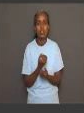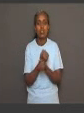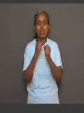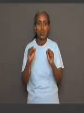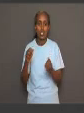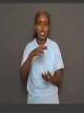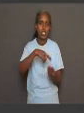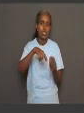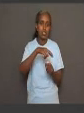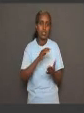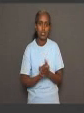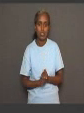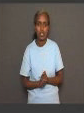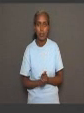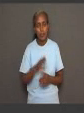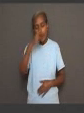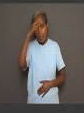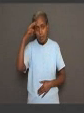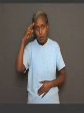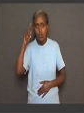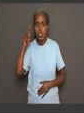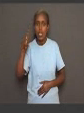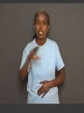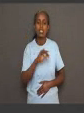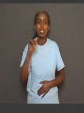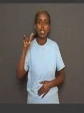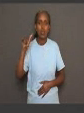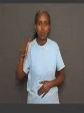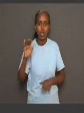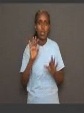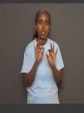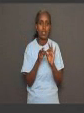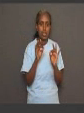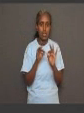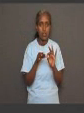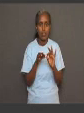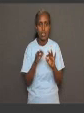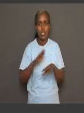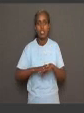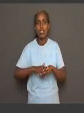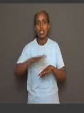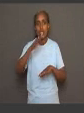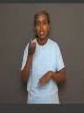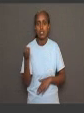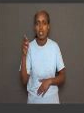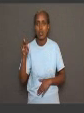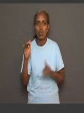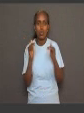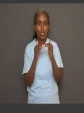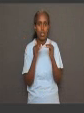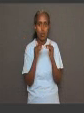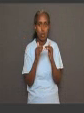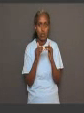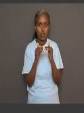region. Because x and y are defined as greater than or equal